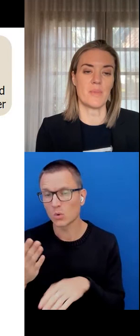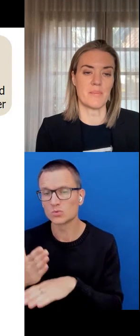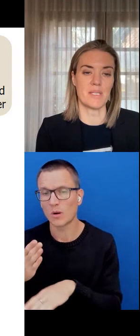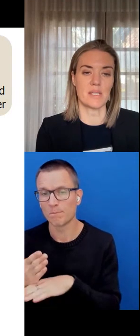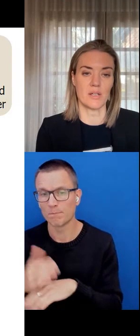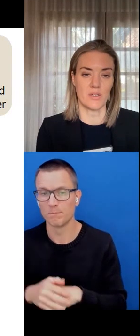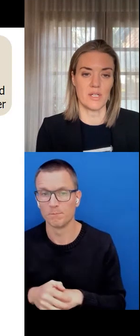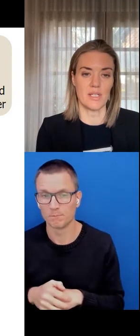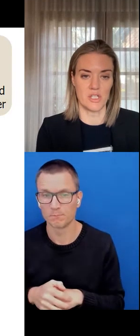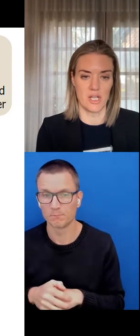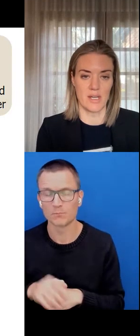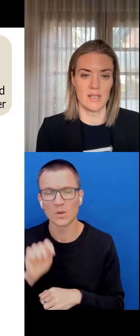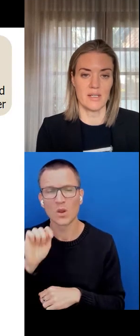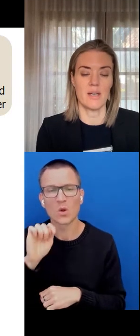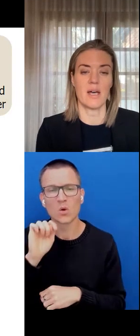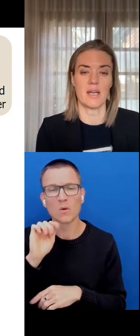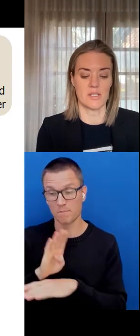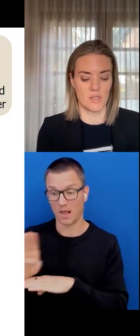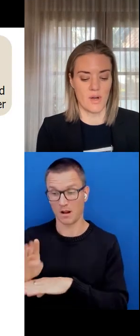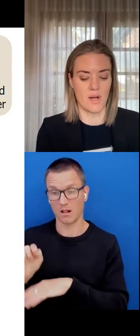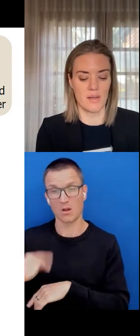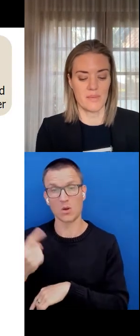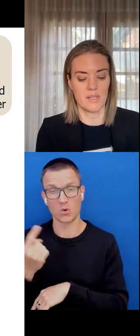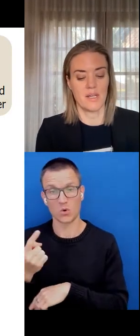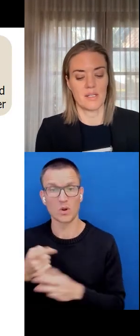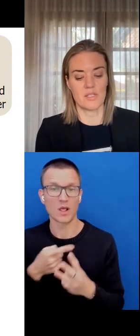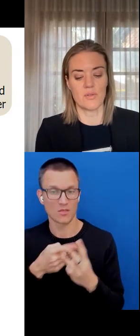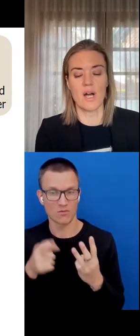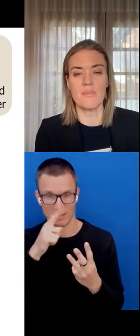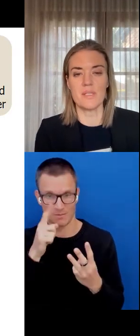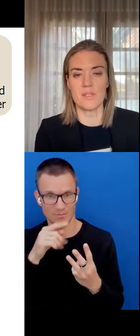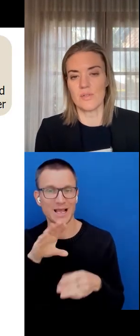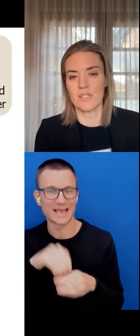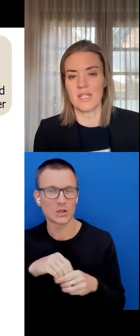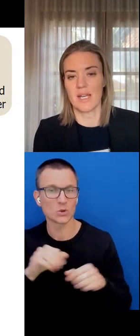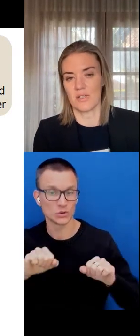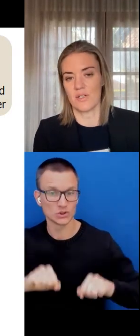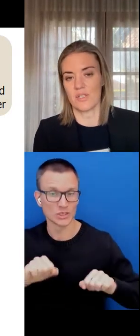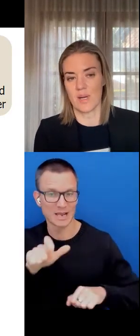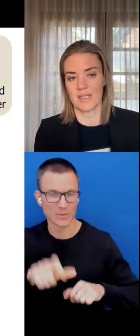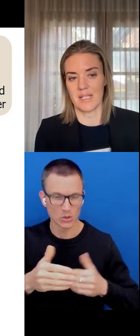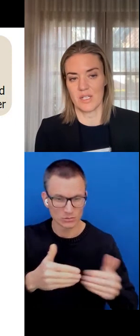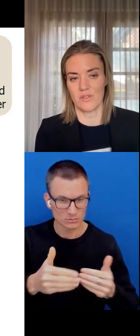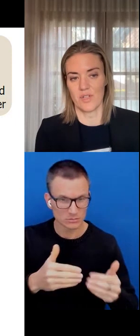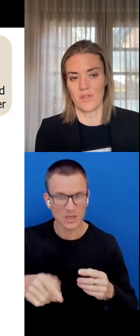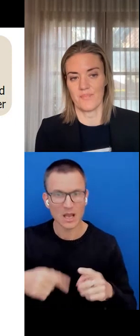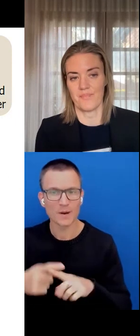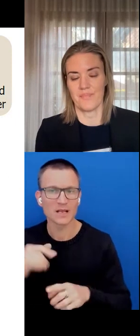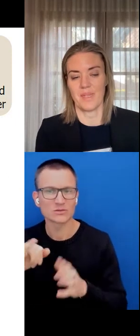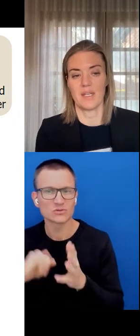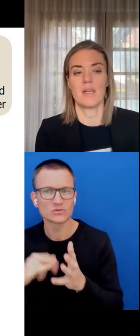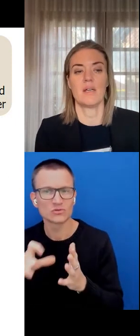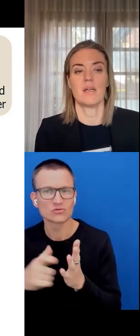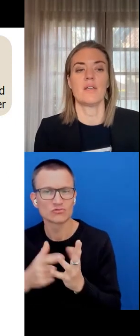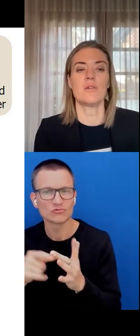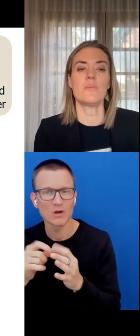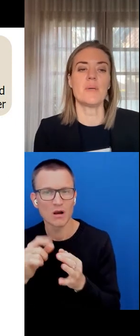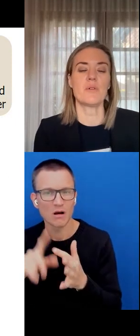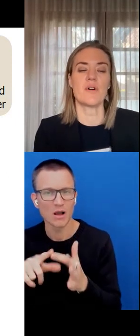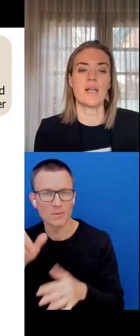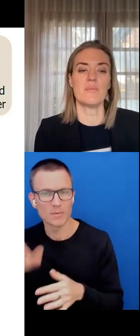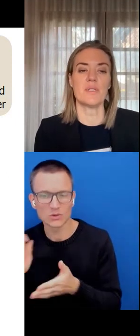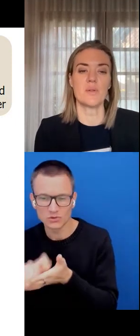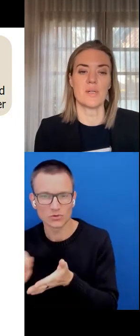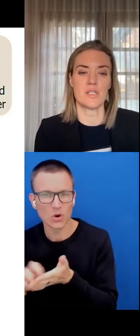3 panel members, including the chair, and a scribe. And a scribe is used to take notes throughout the interview. You